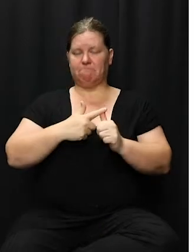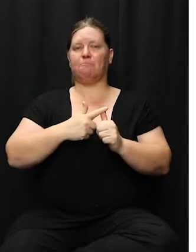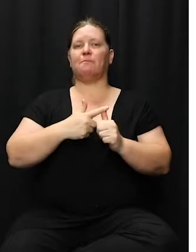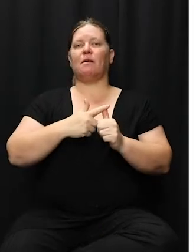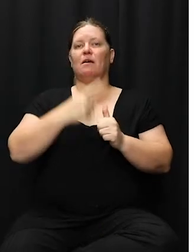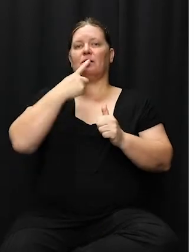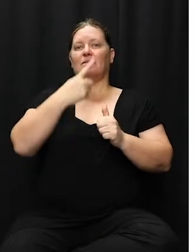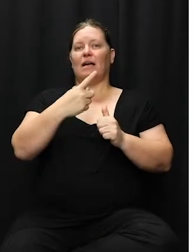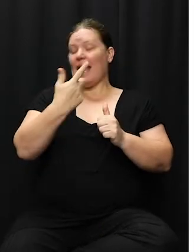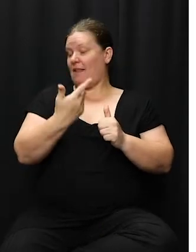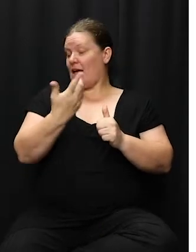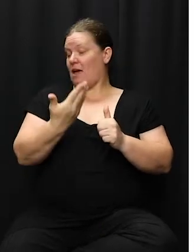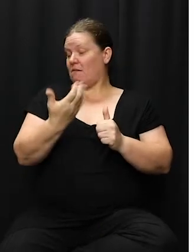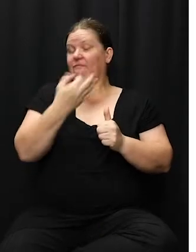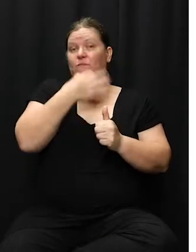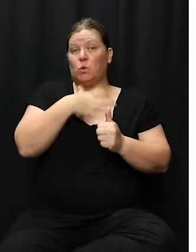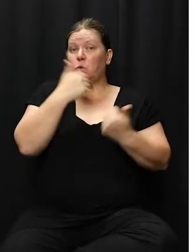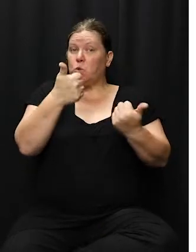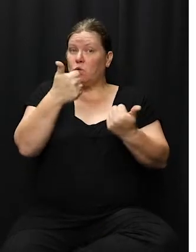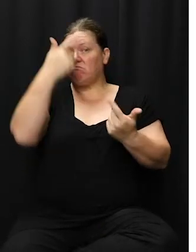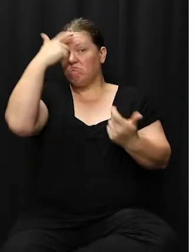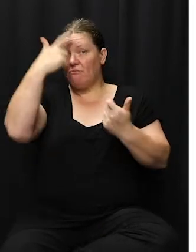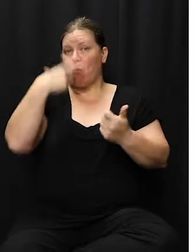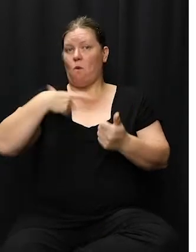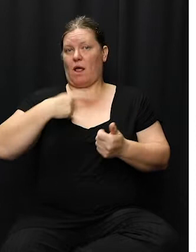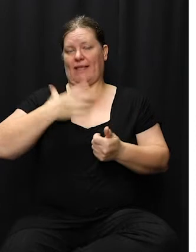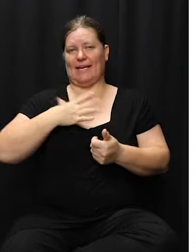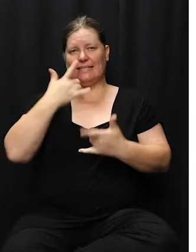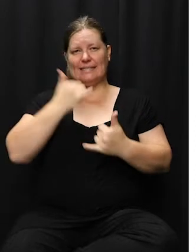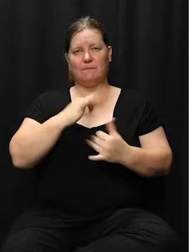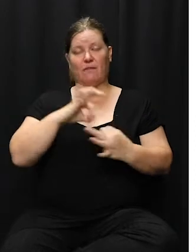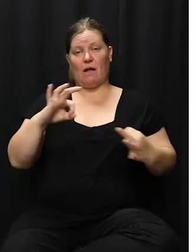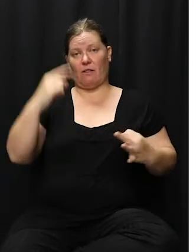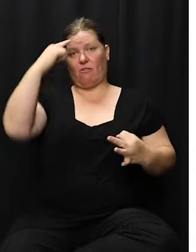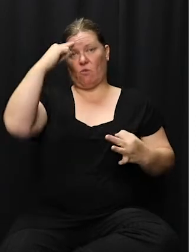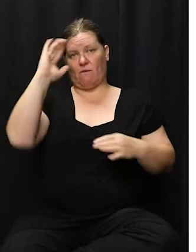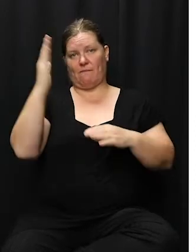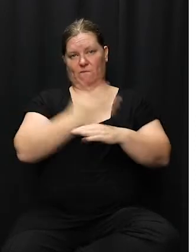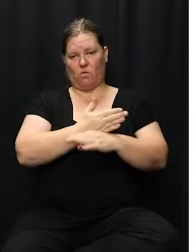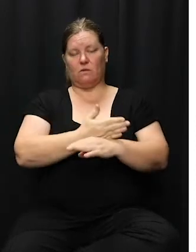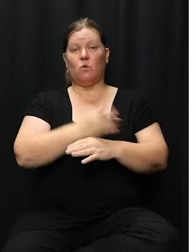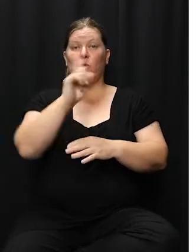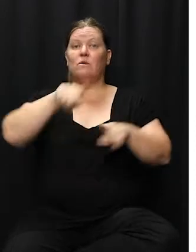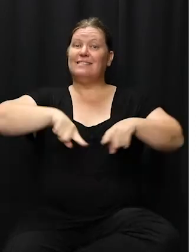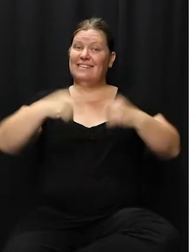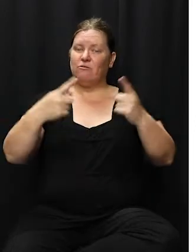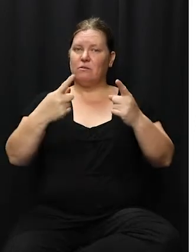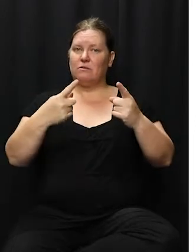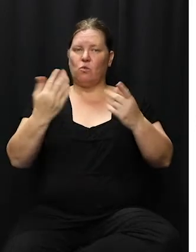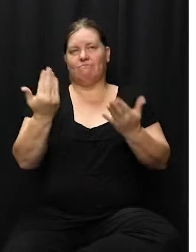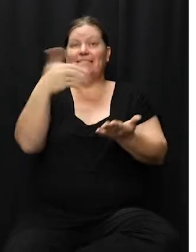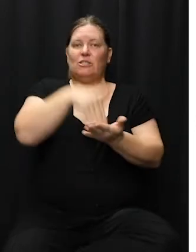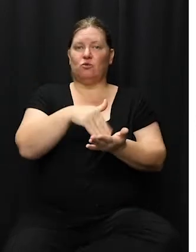responding, and they had a few other suggestions which I thought were quite interesting about why they use assessment tools that I hadn't thought of